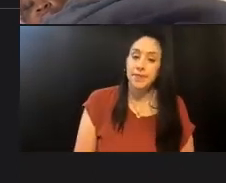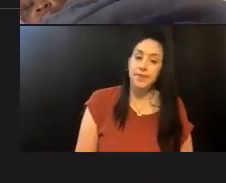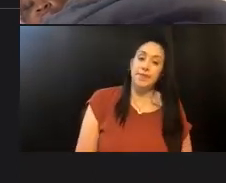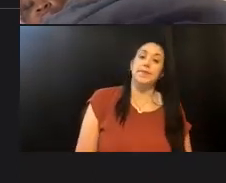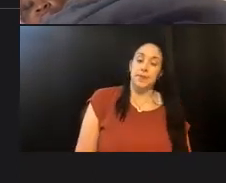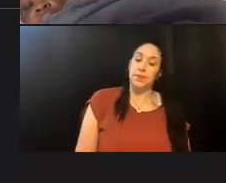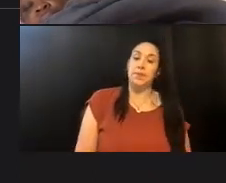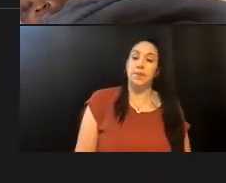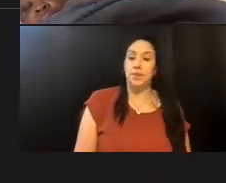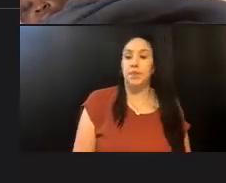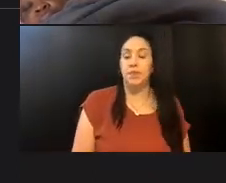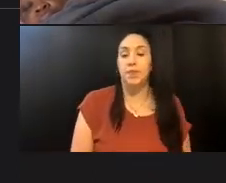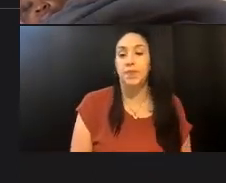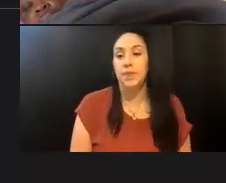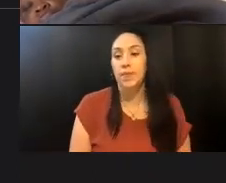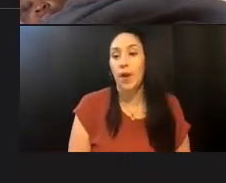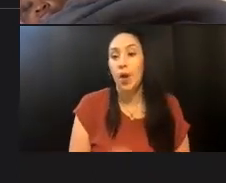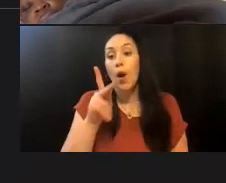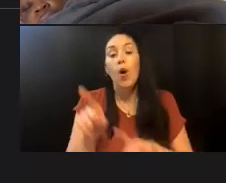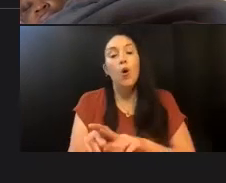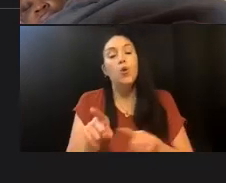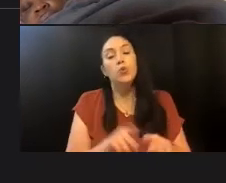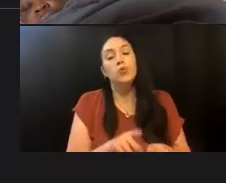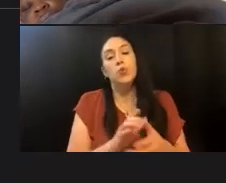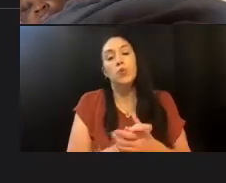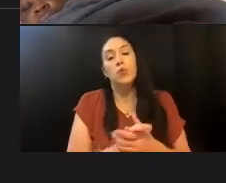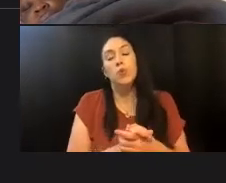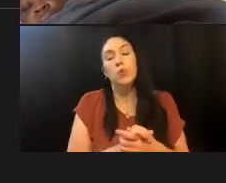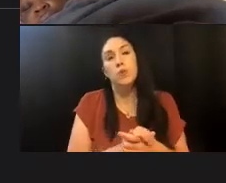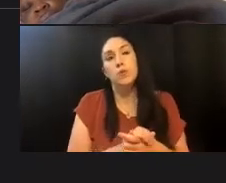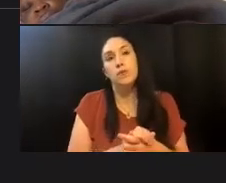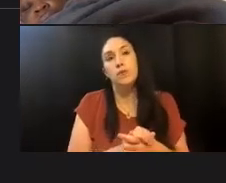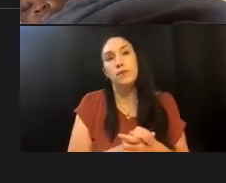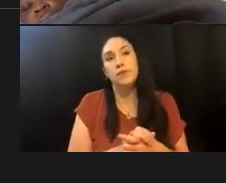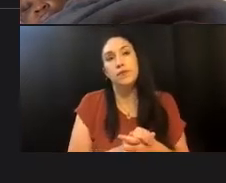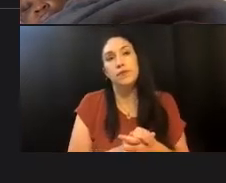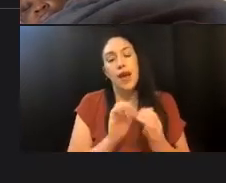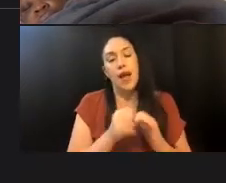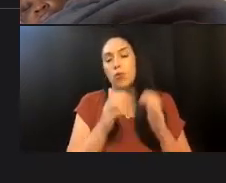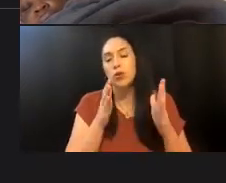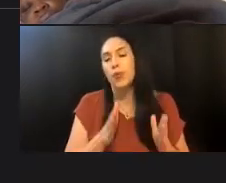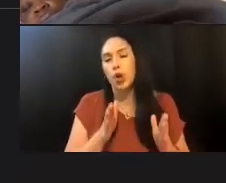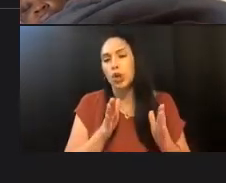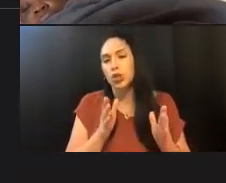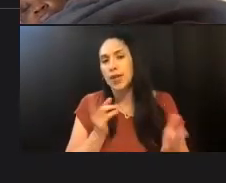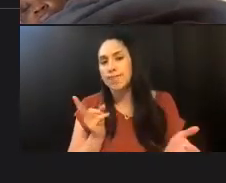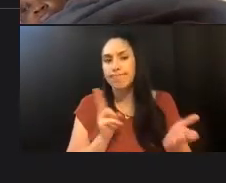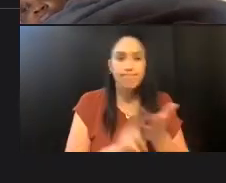Okay. And then Thank also, how does one sign up to